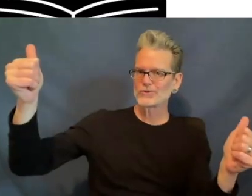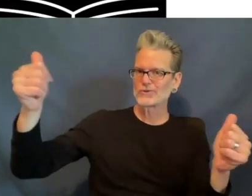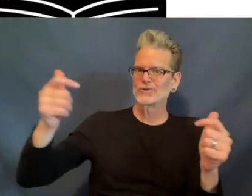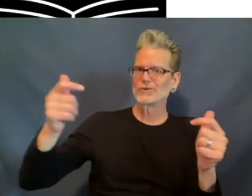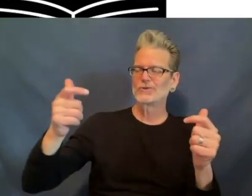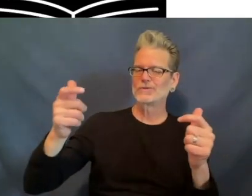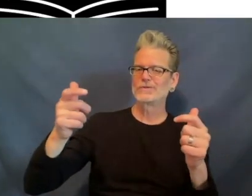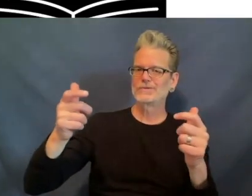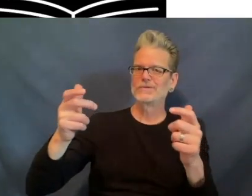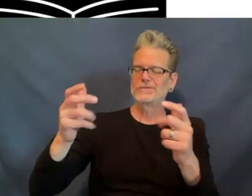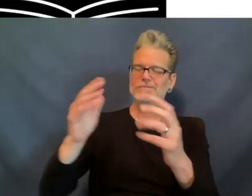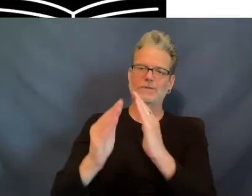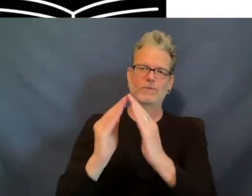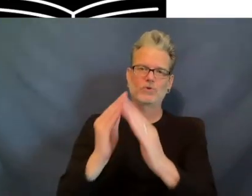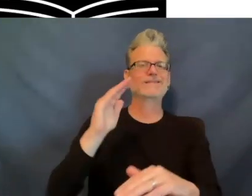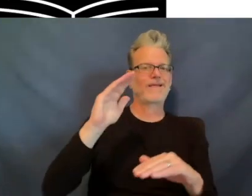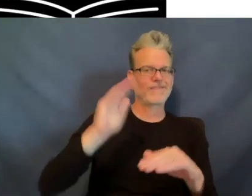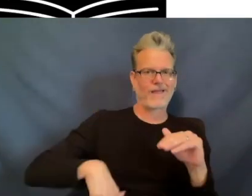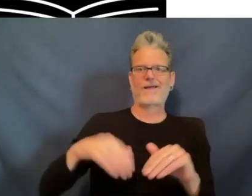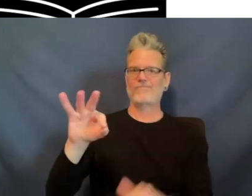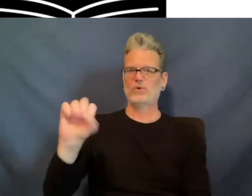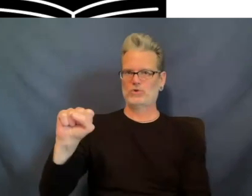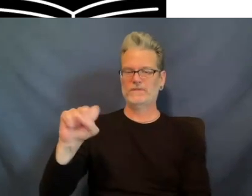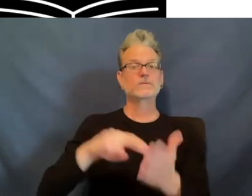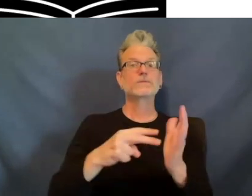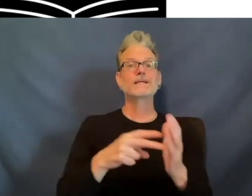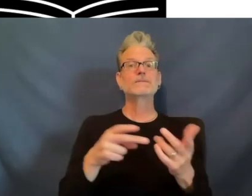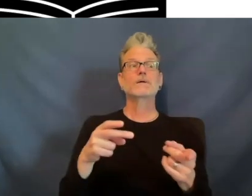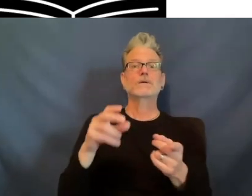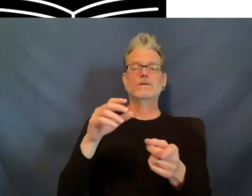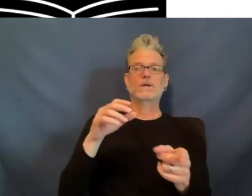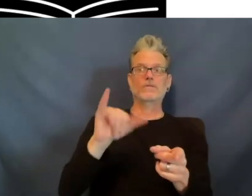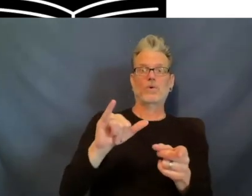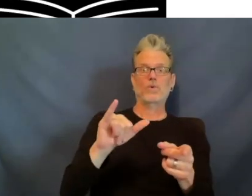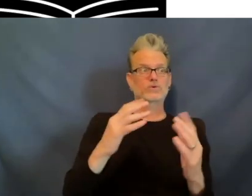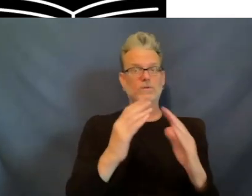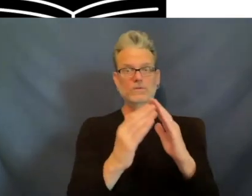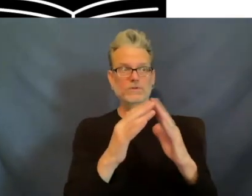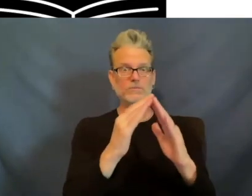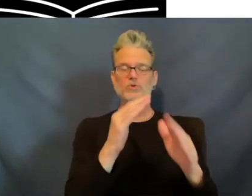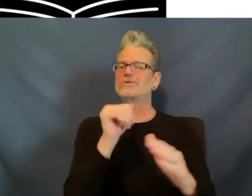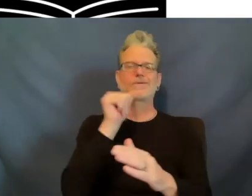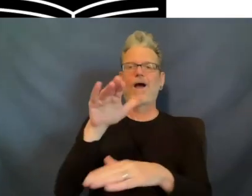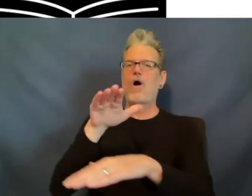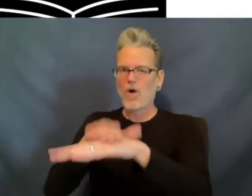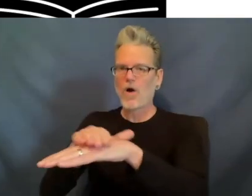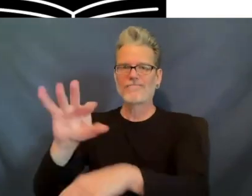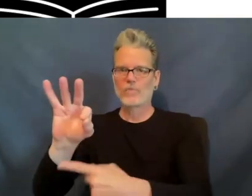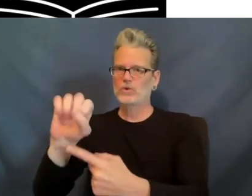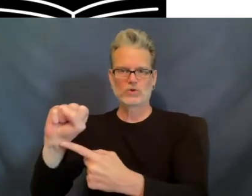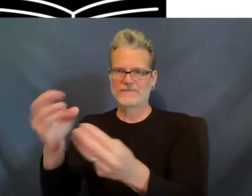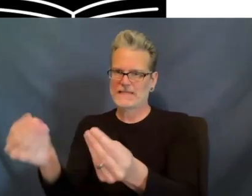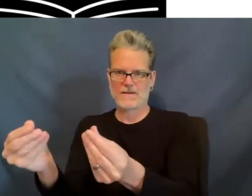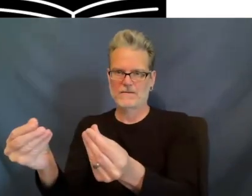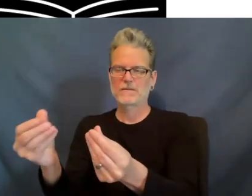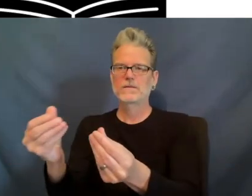Service. So often used for activities that are off of the National Forest System lands. Another common feature